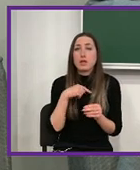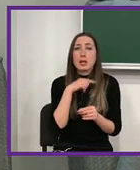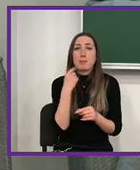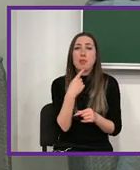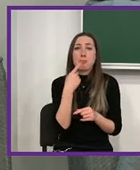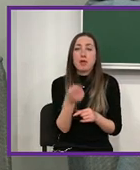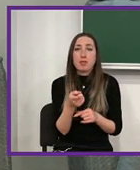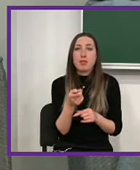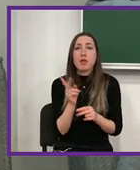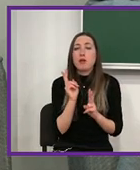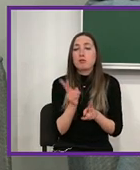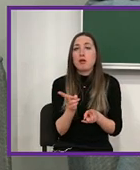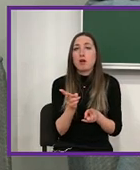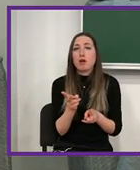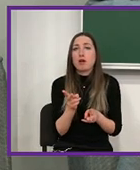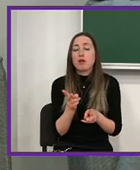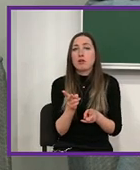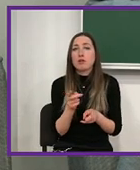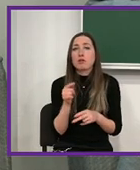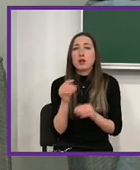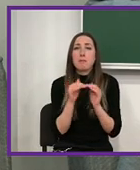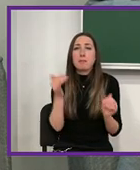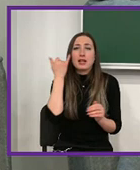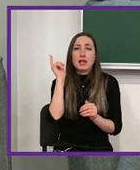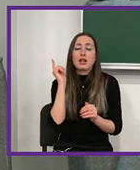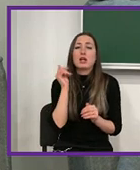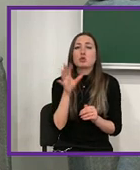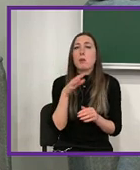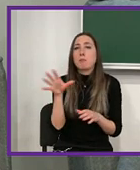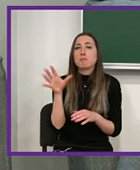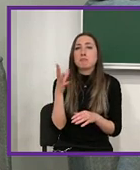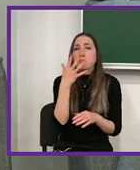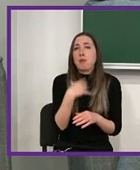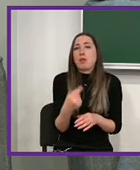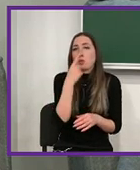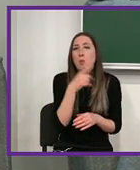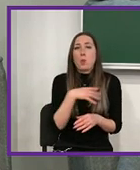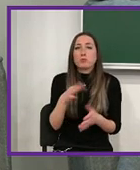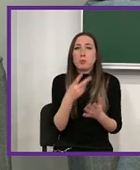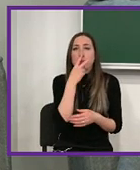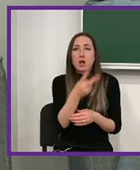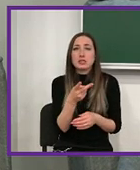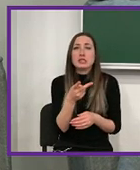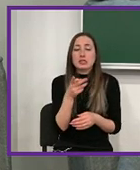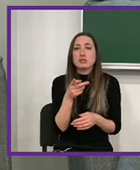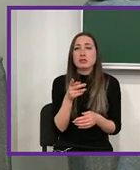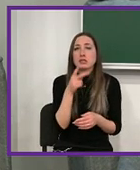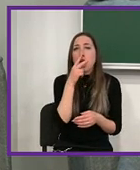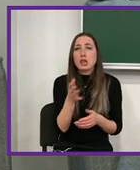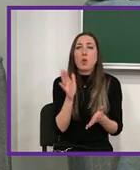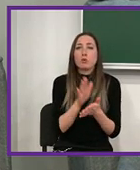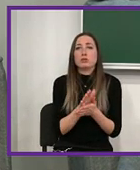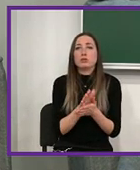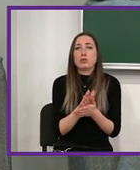key takeaways hopefully will be look at the UN guiding principles, look at the OECD guidelines.